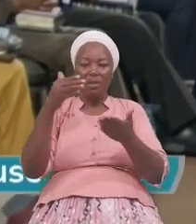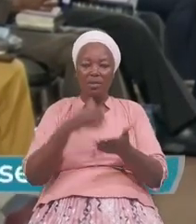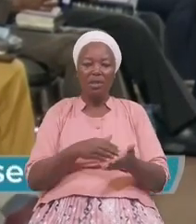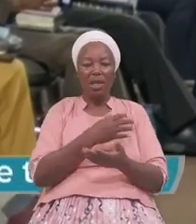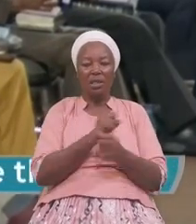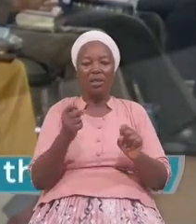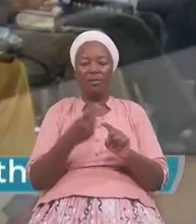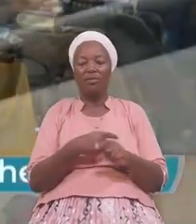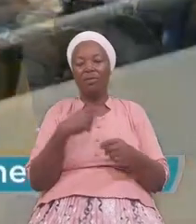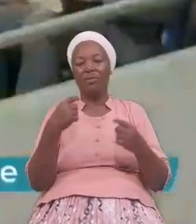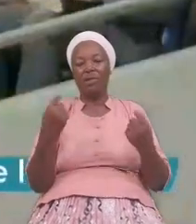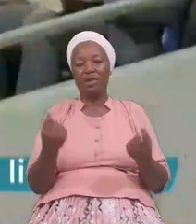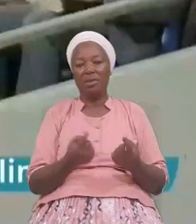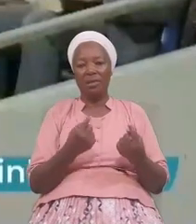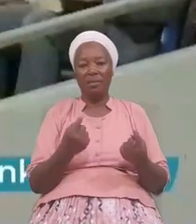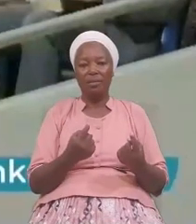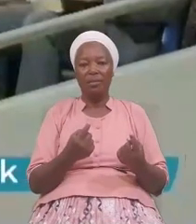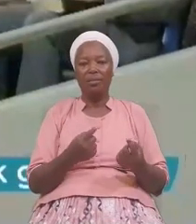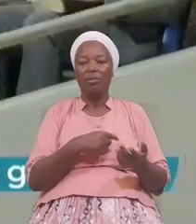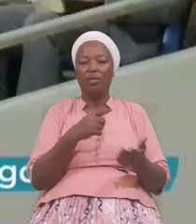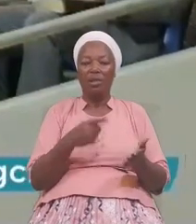of Calvary. Let's